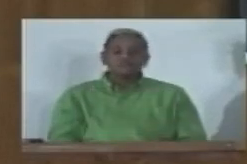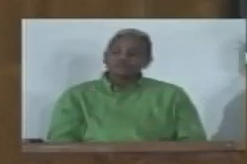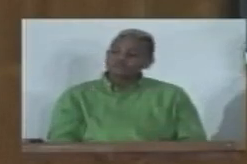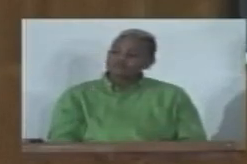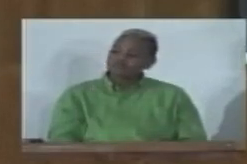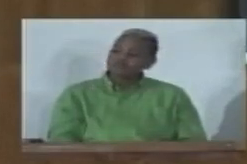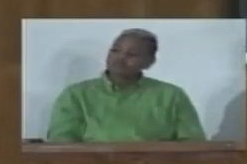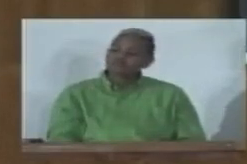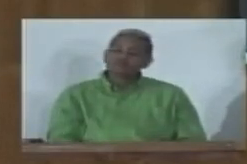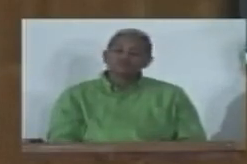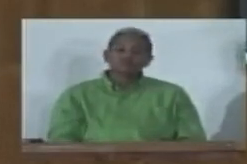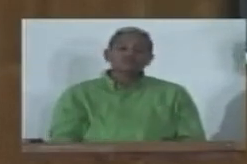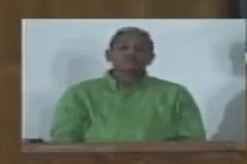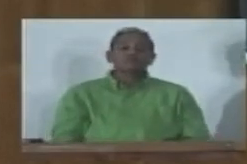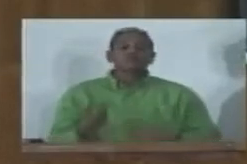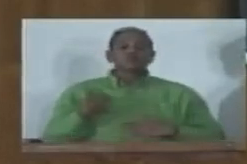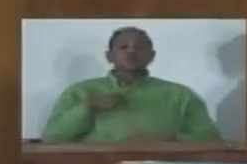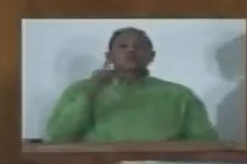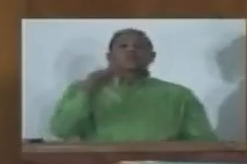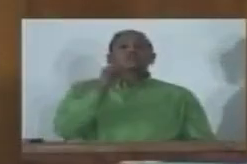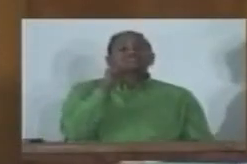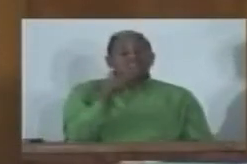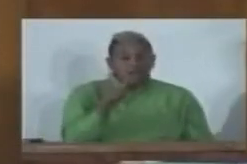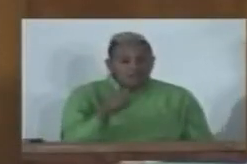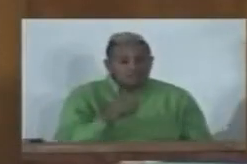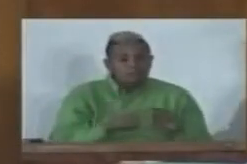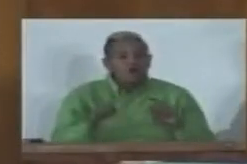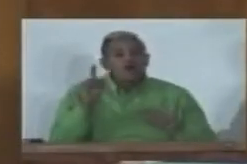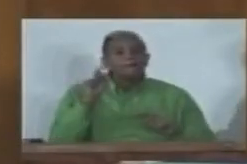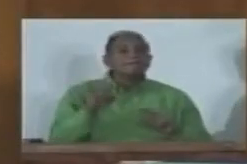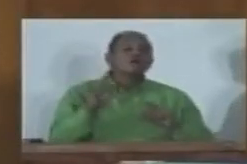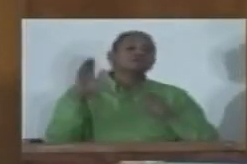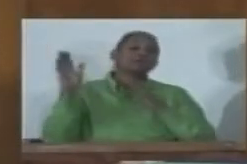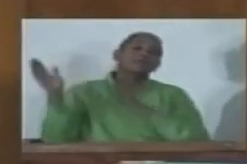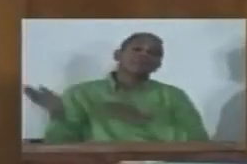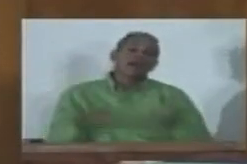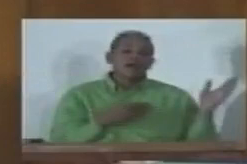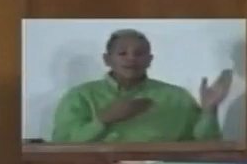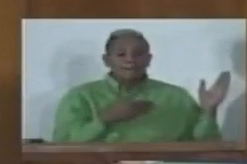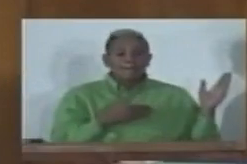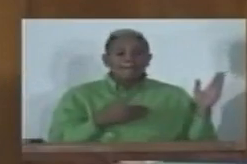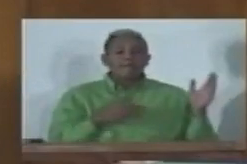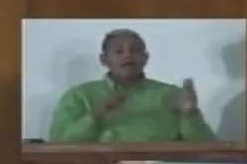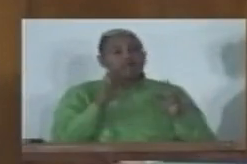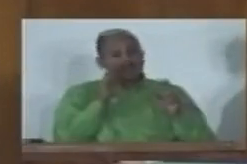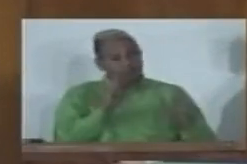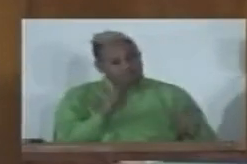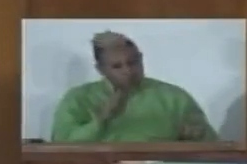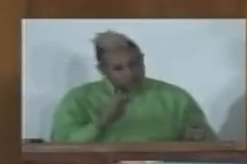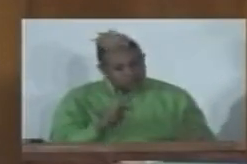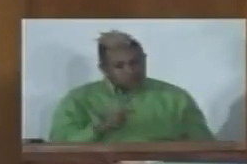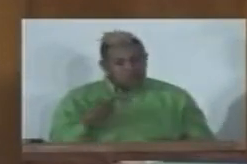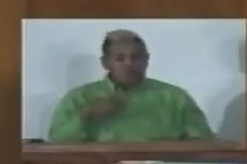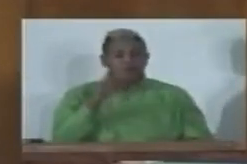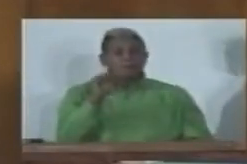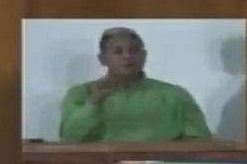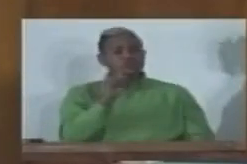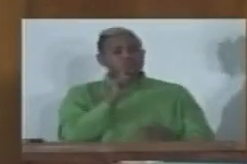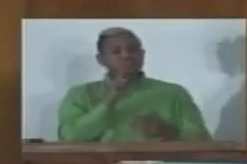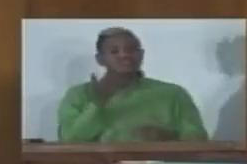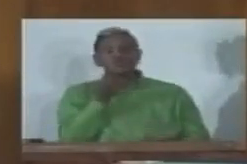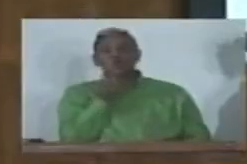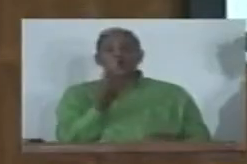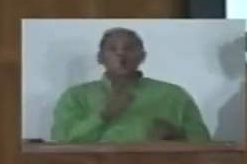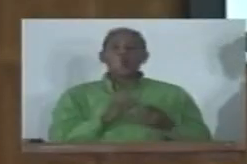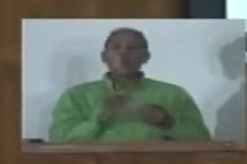We must not, but it must be planned and enforced. We must not only talk the talk,